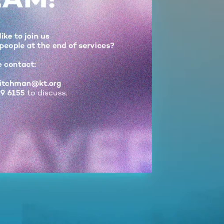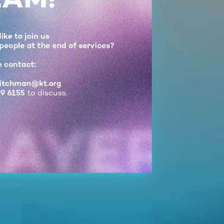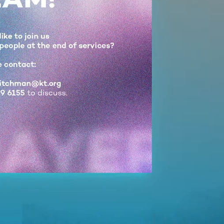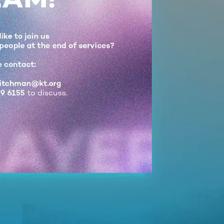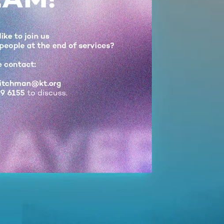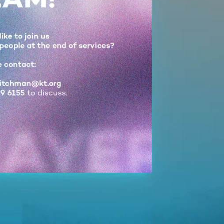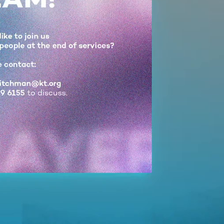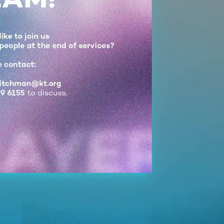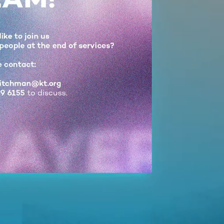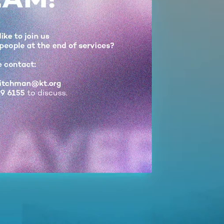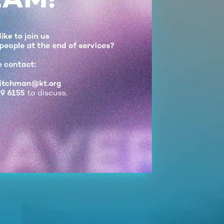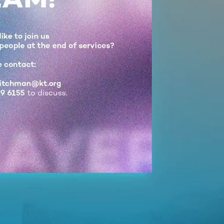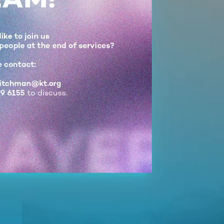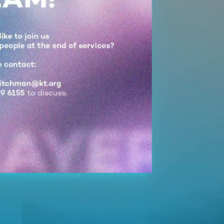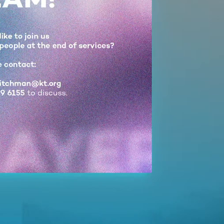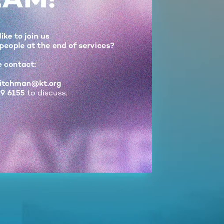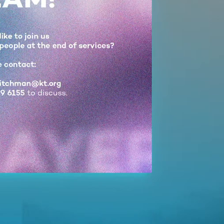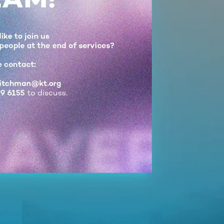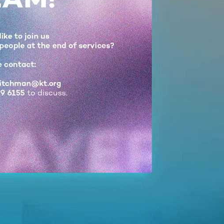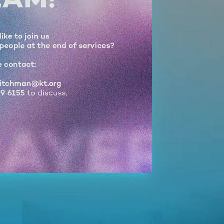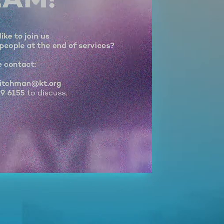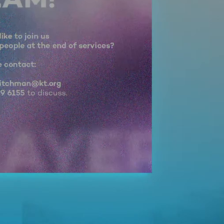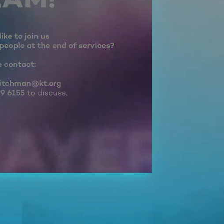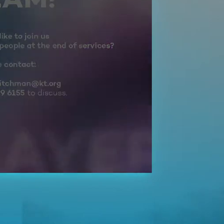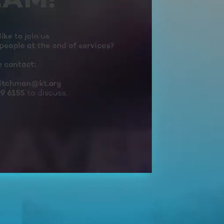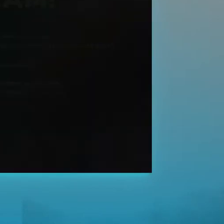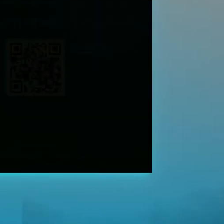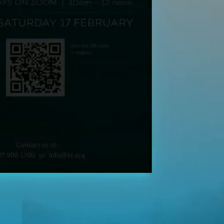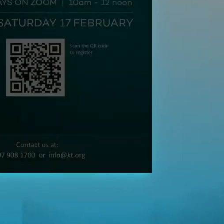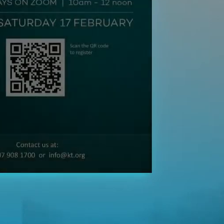Who is standing on the mountain?